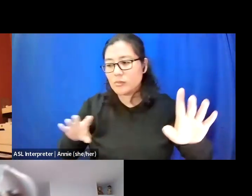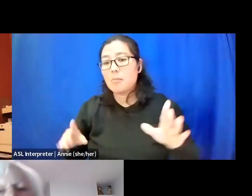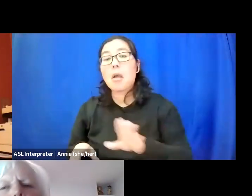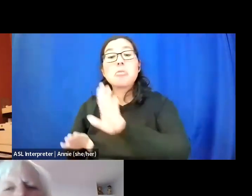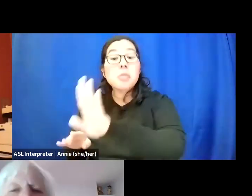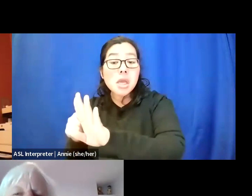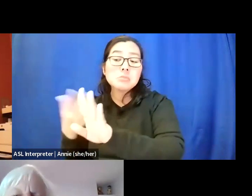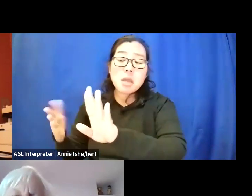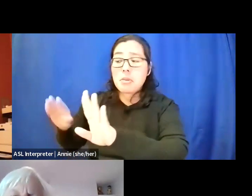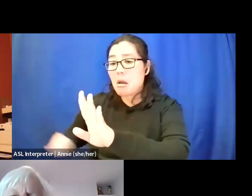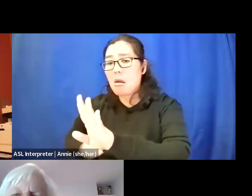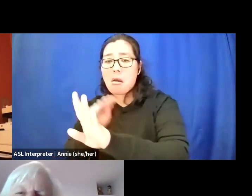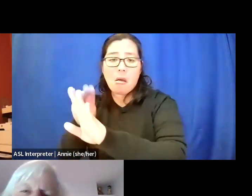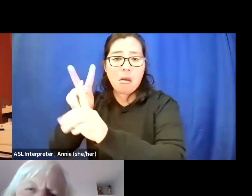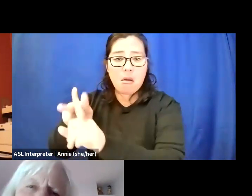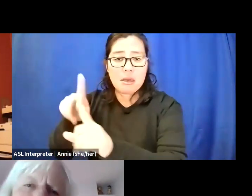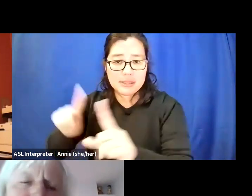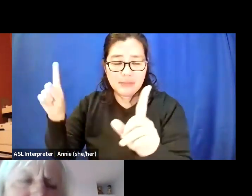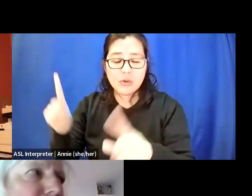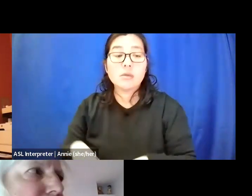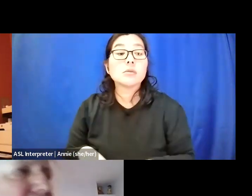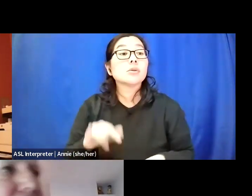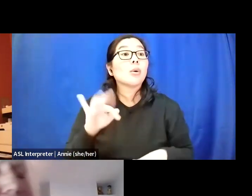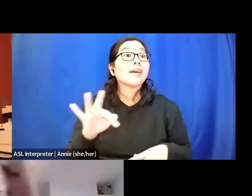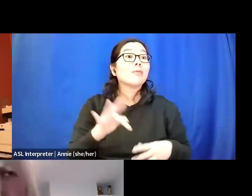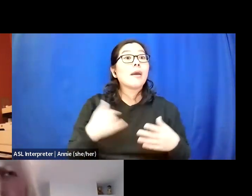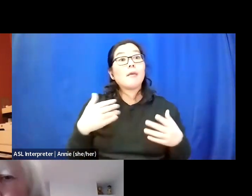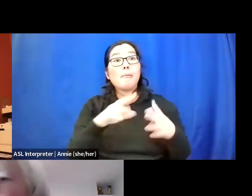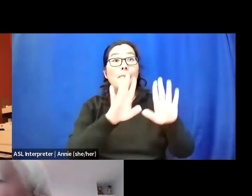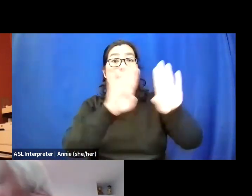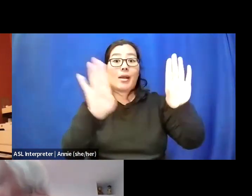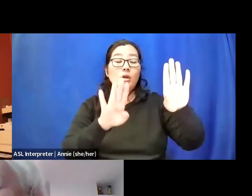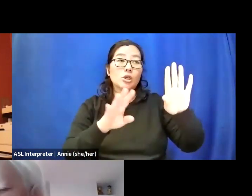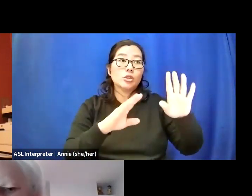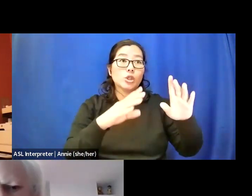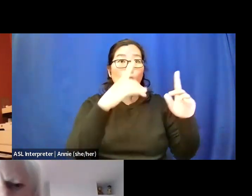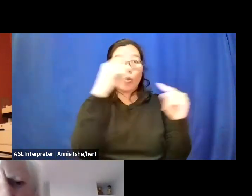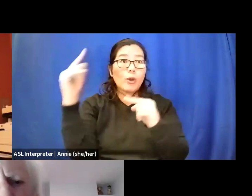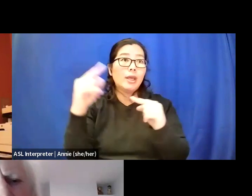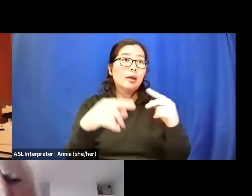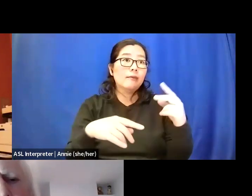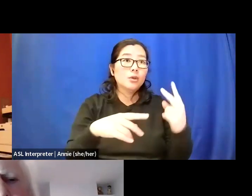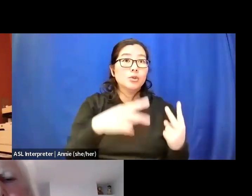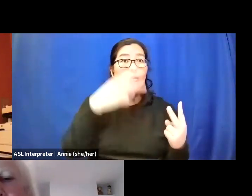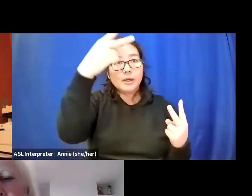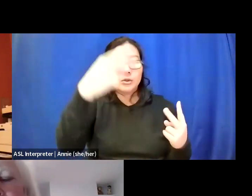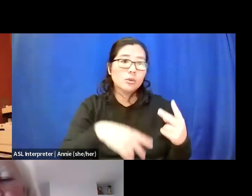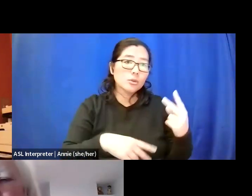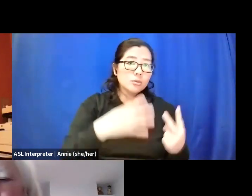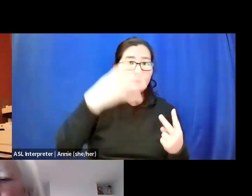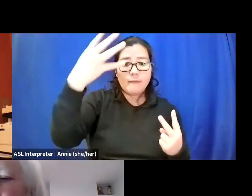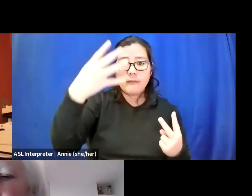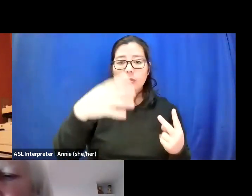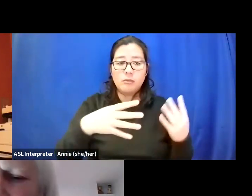panels, you know, in a grid of 2 by 2 or, you know, 4 by 3 or whatever it is, that